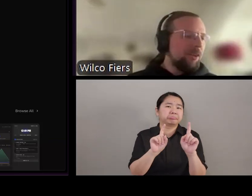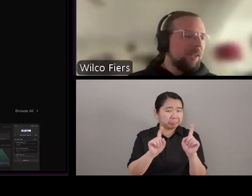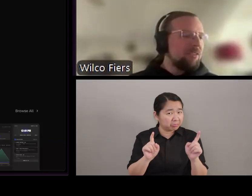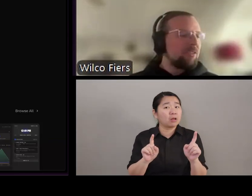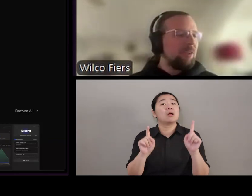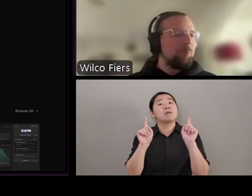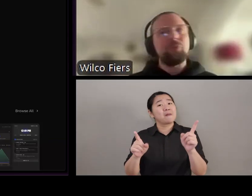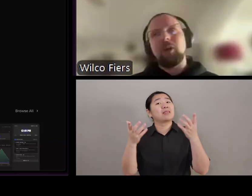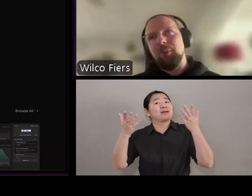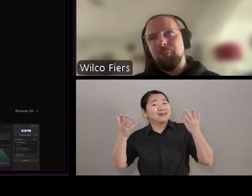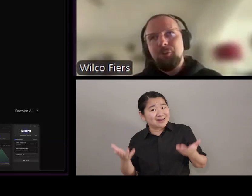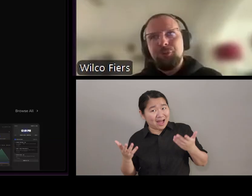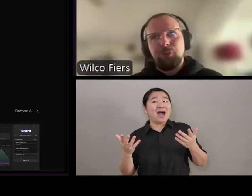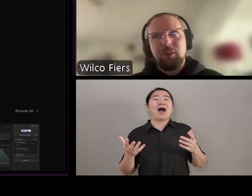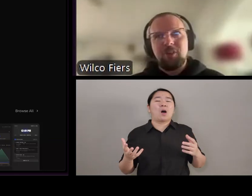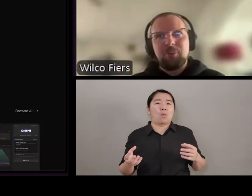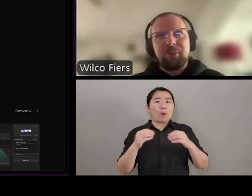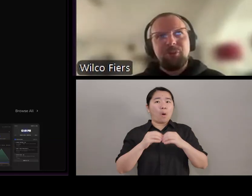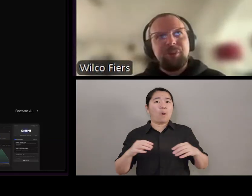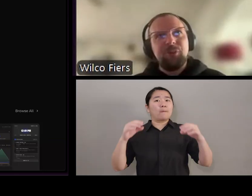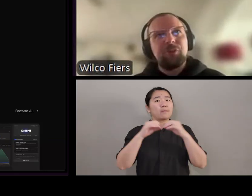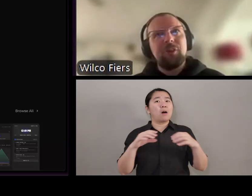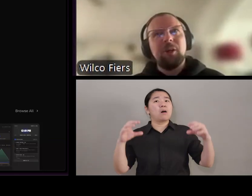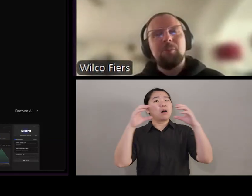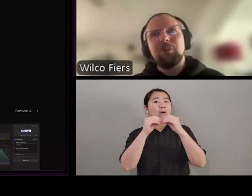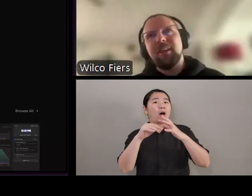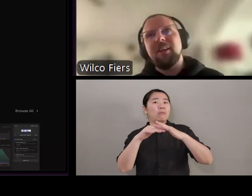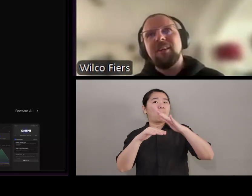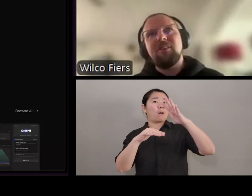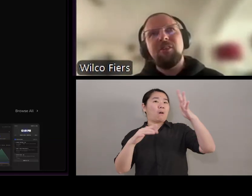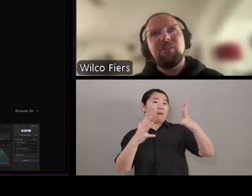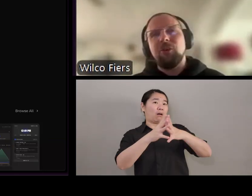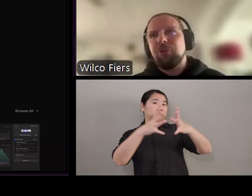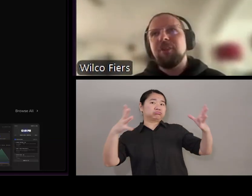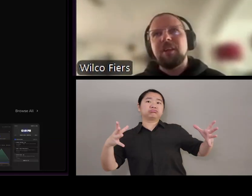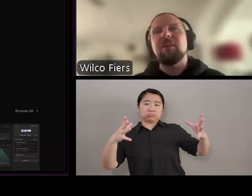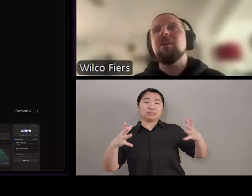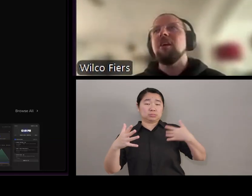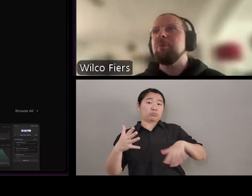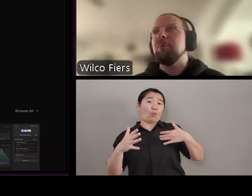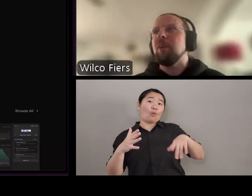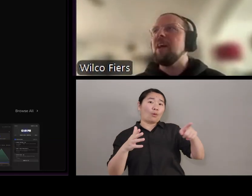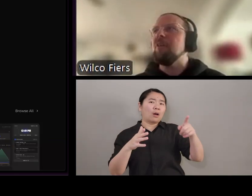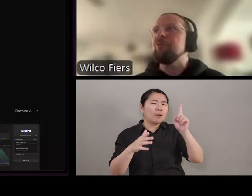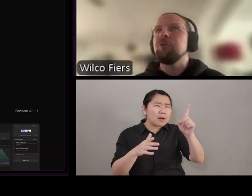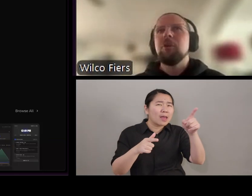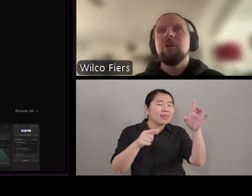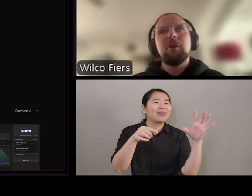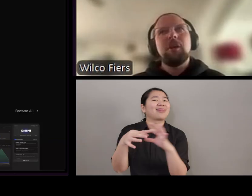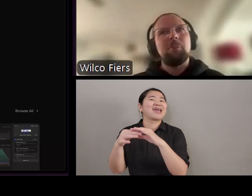that creates a problem for the accessibility field, something that I don't think enough people